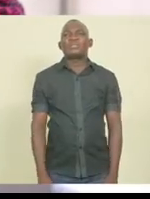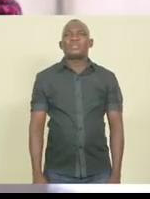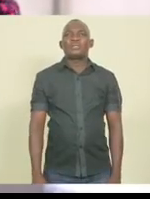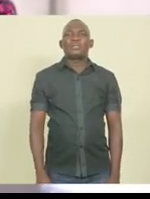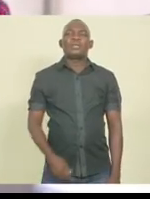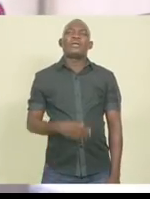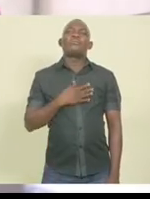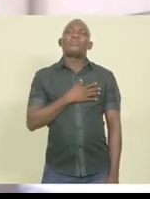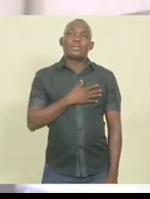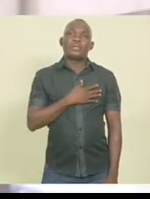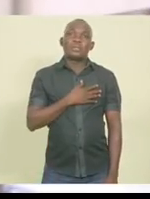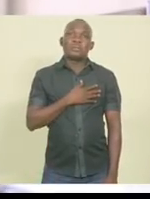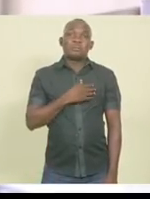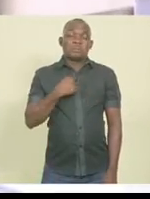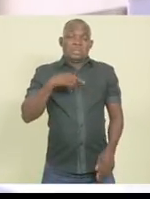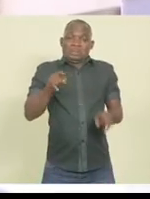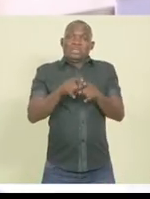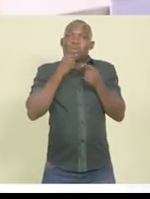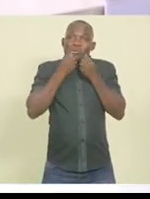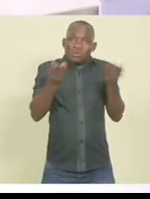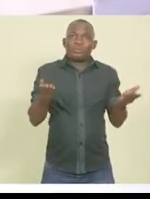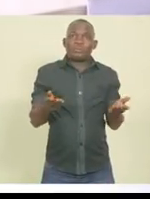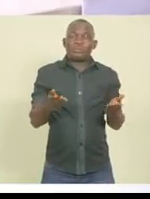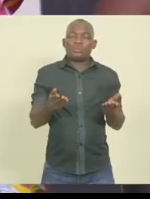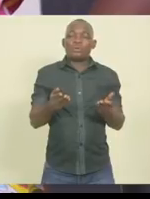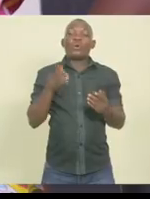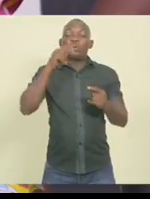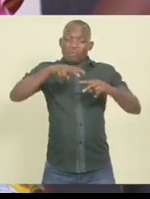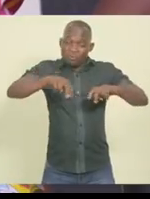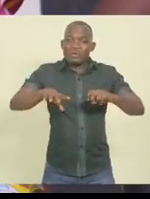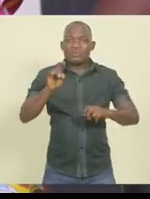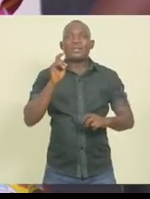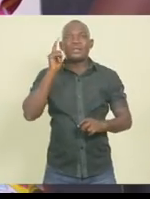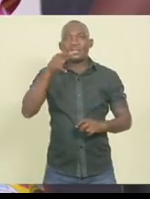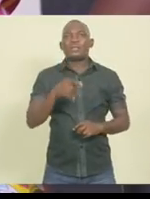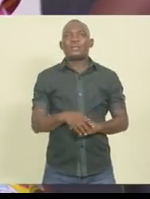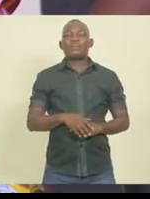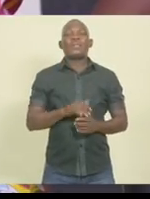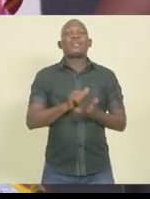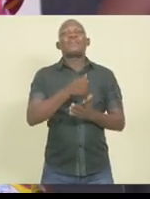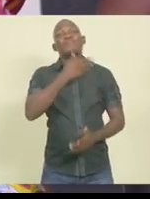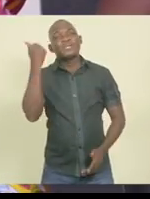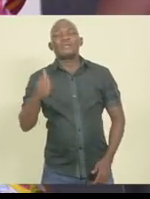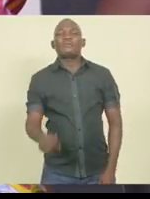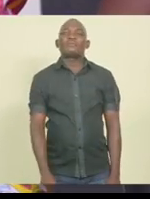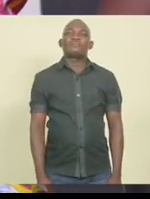I see. Neither do I. We'll get to the bottom of this. You better. This does not look good for